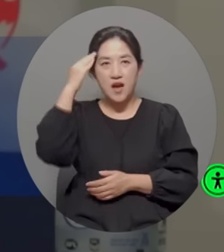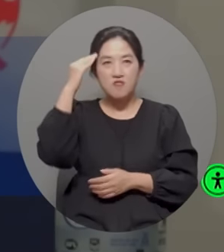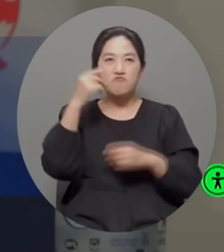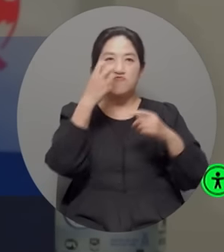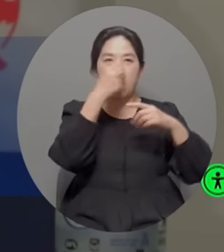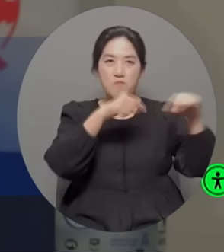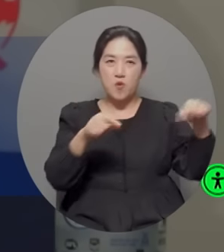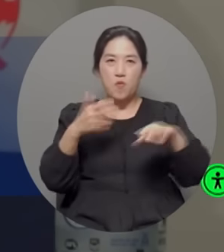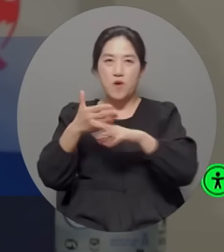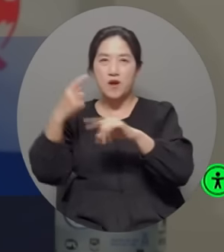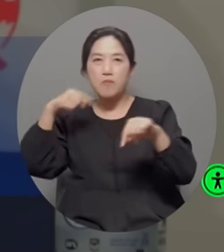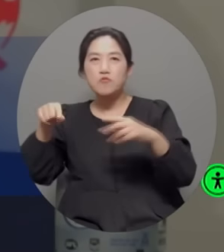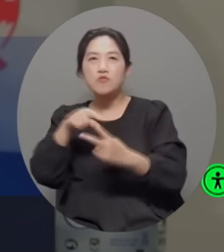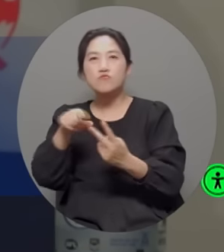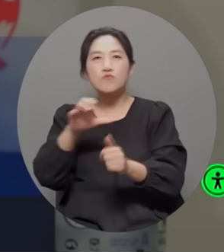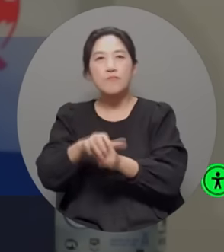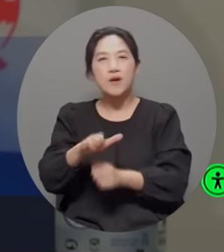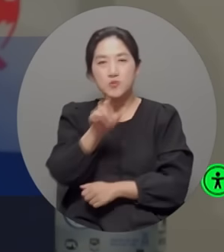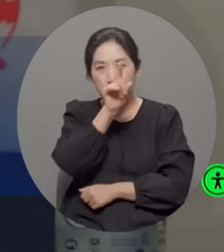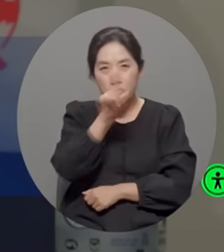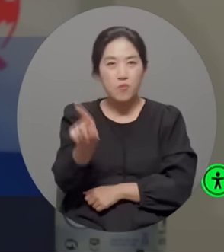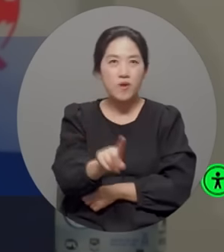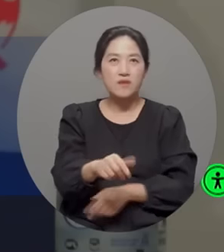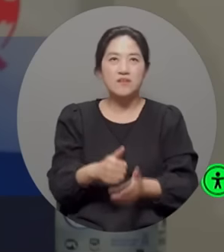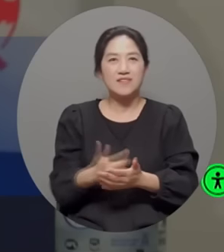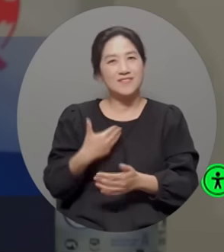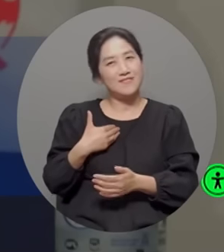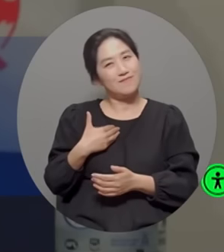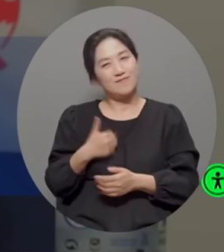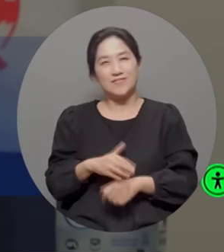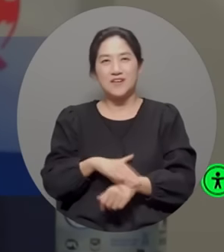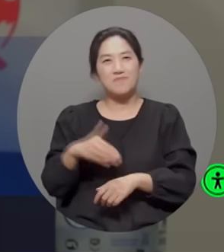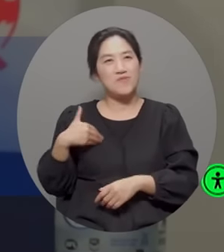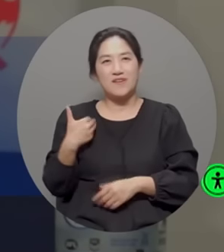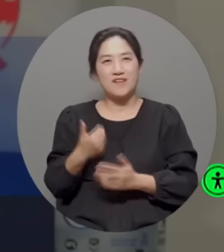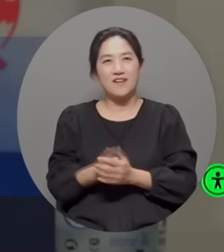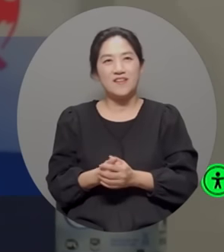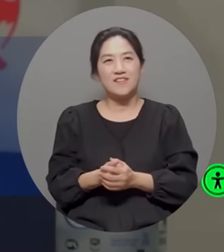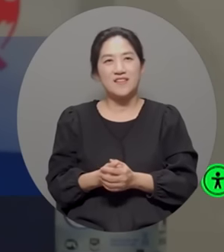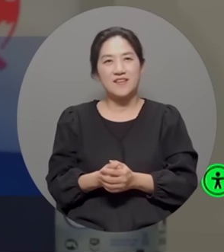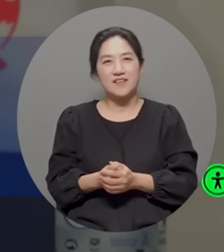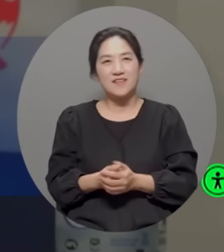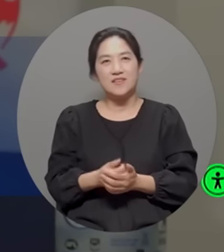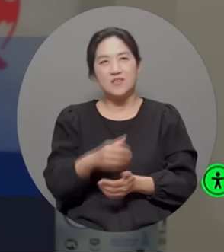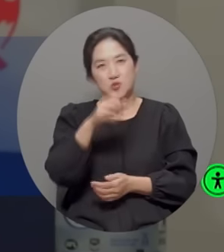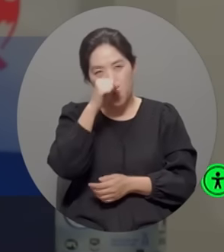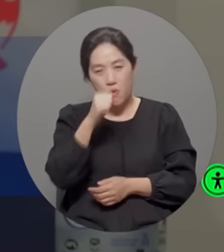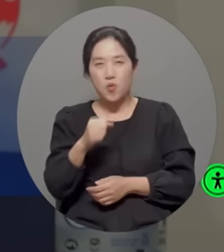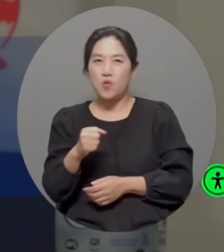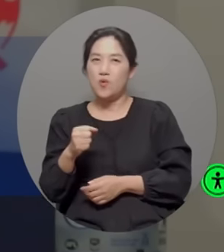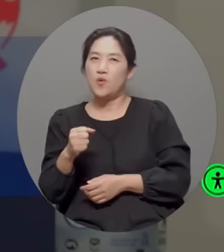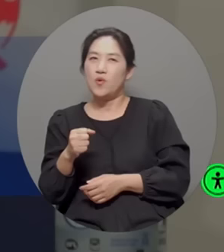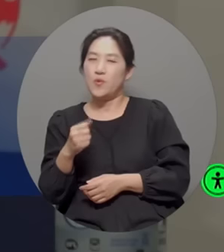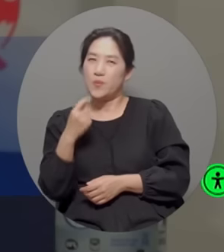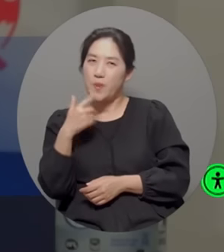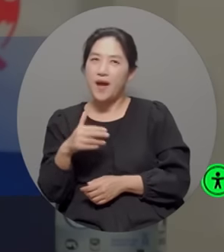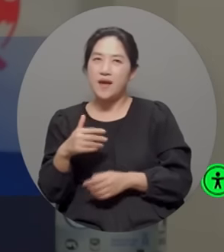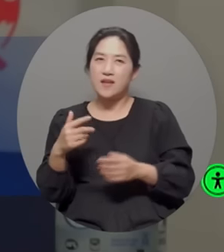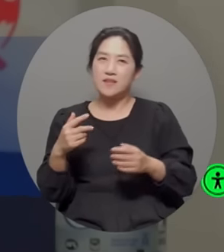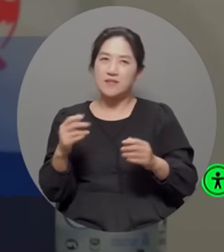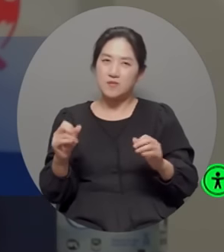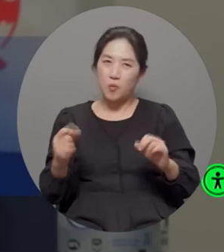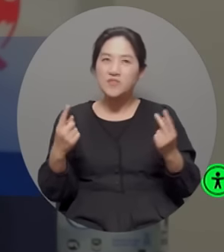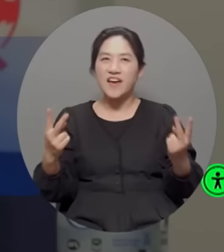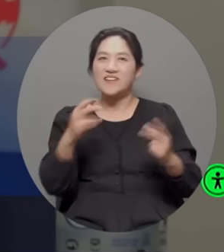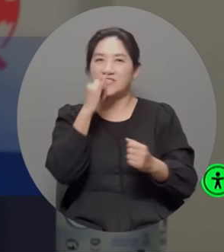they'll look international again? I have no idea. Benefit also unbenefit. You know, like if you take